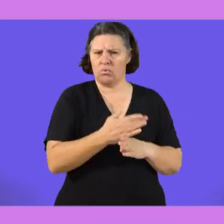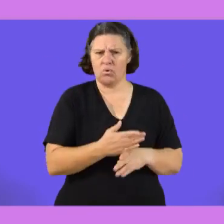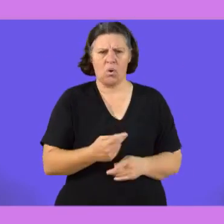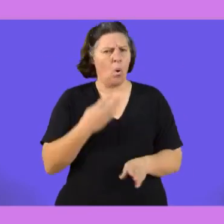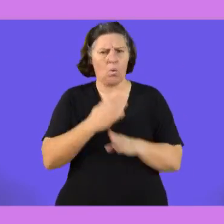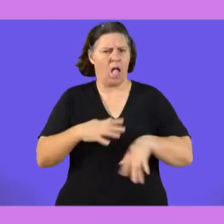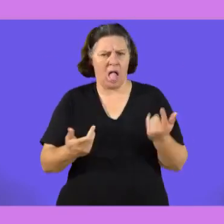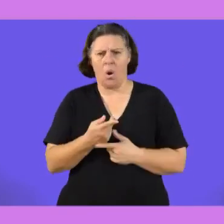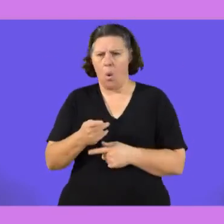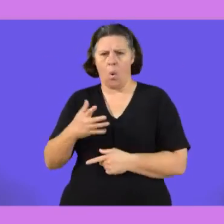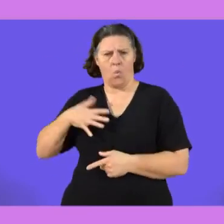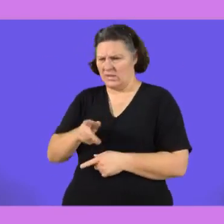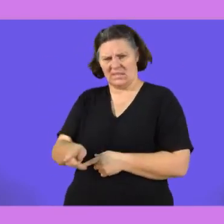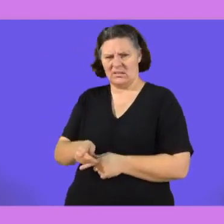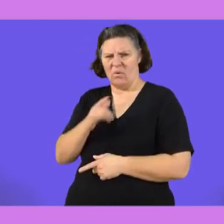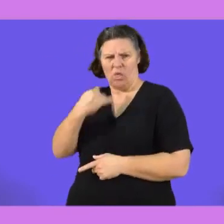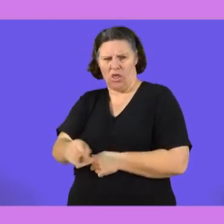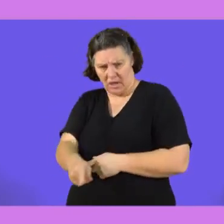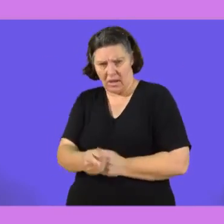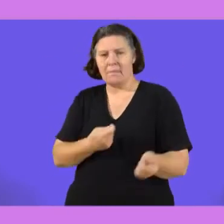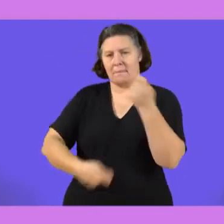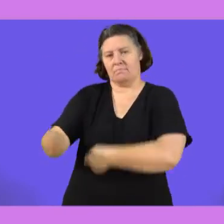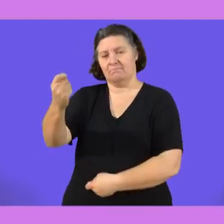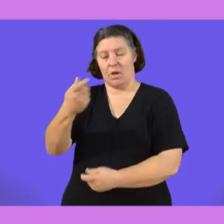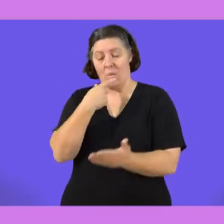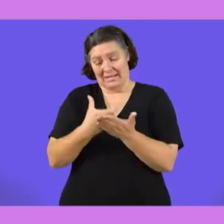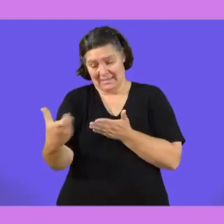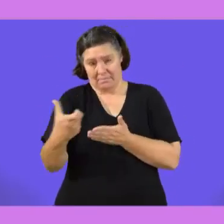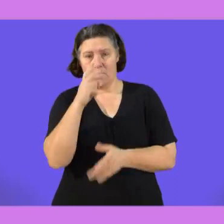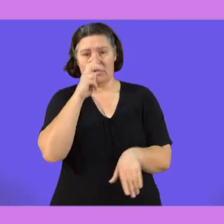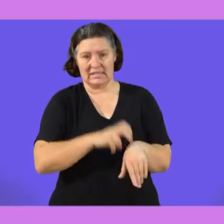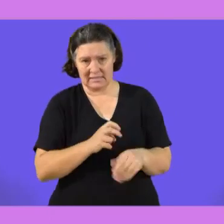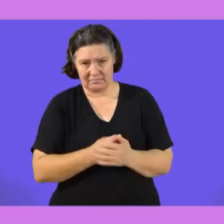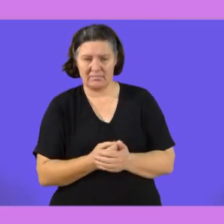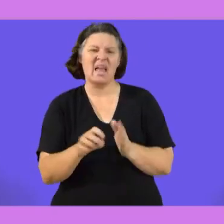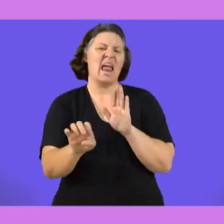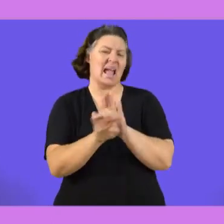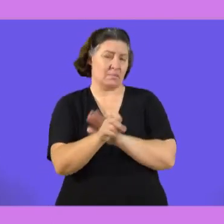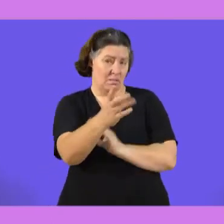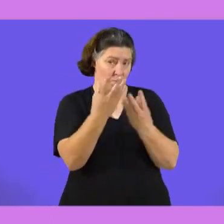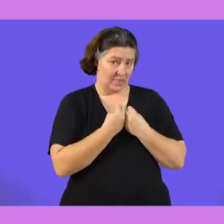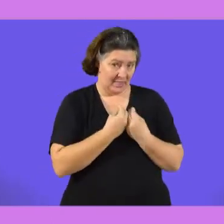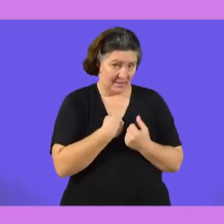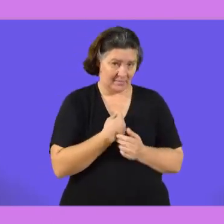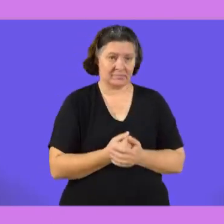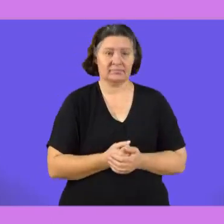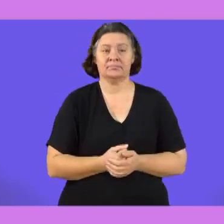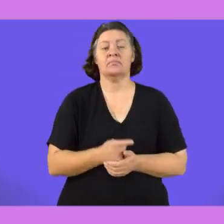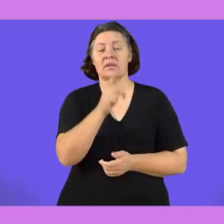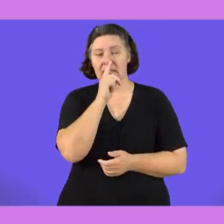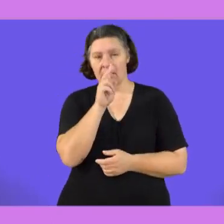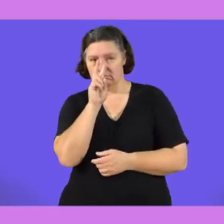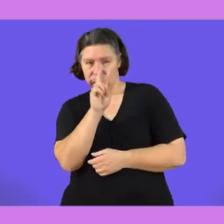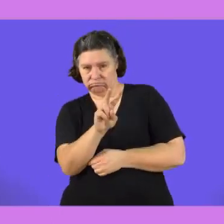that is broken, defective, or unwanted. All right, so let us quickly do an example together. Please work with me,